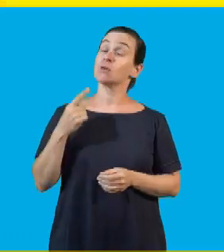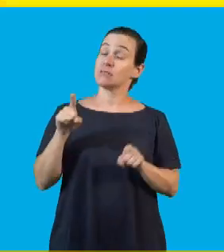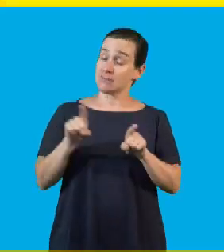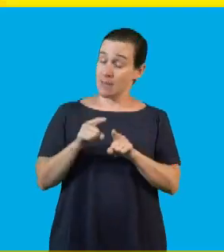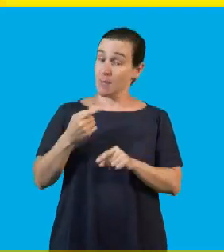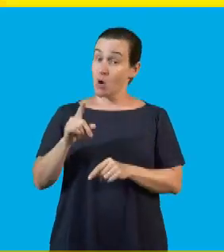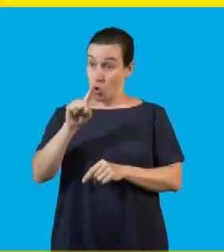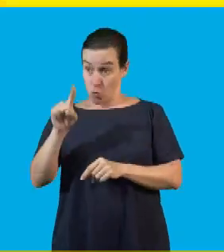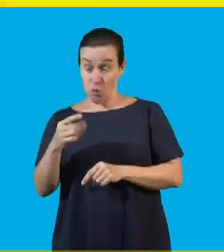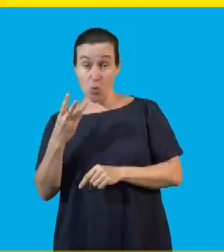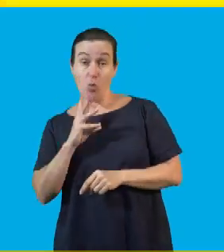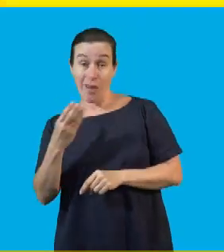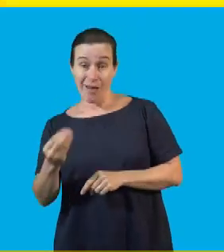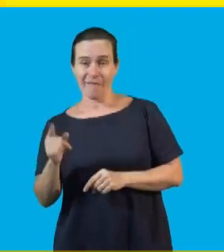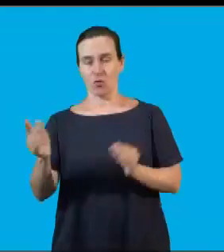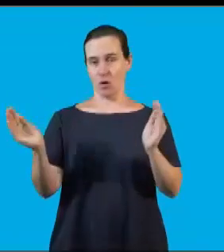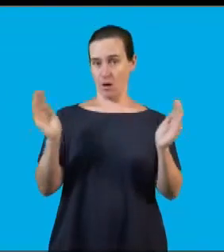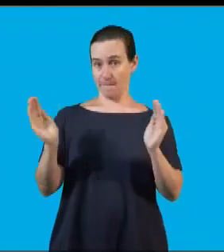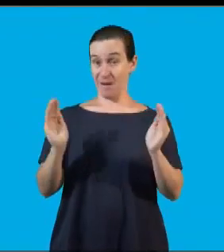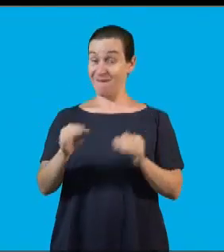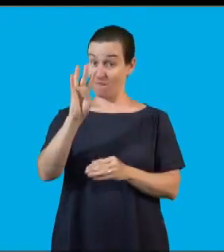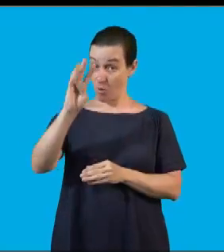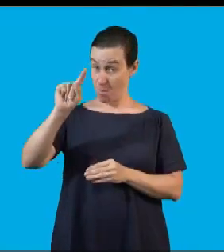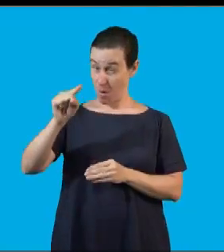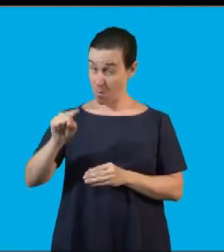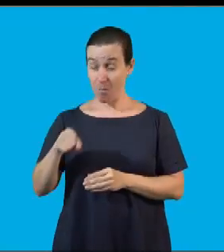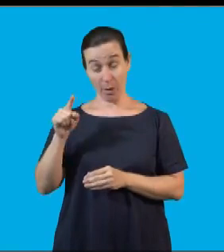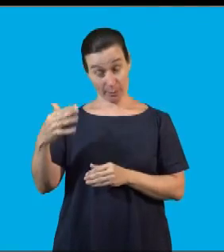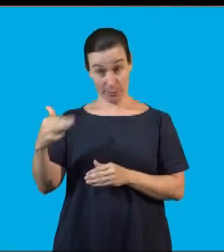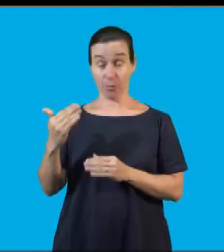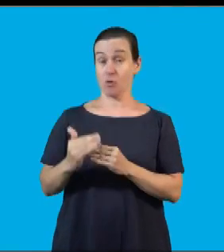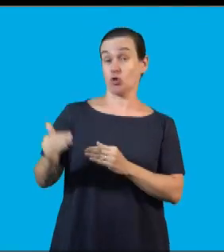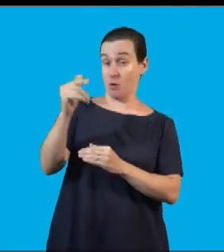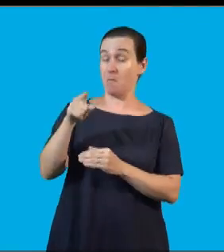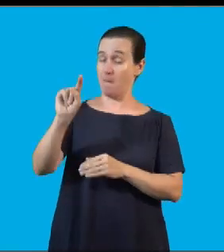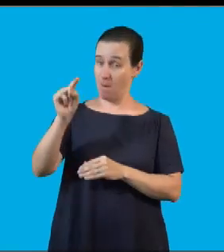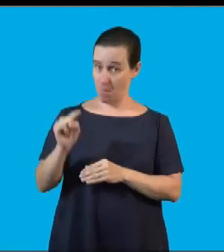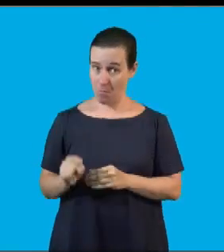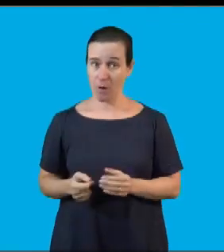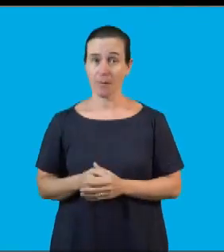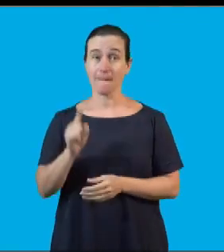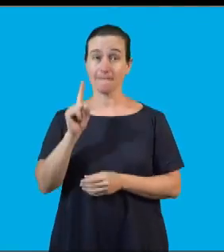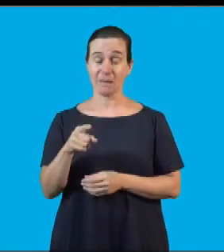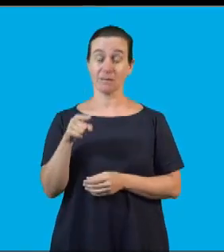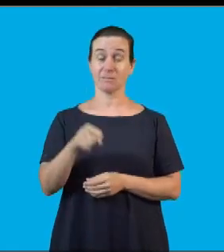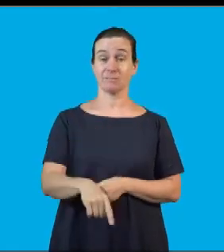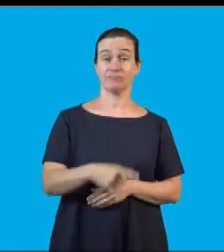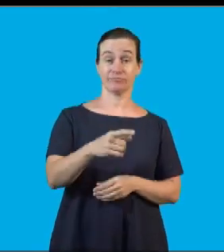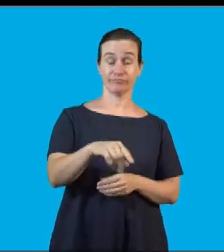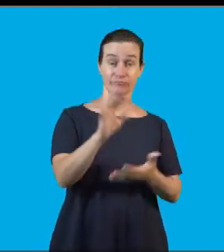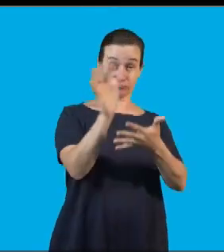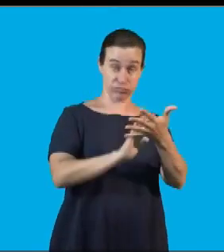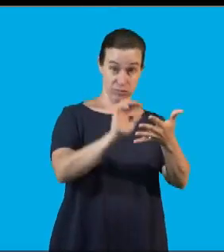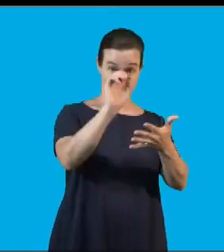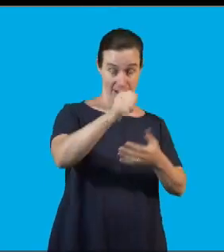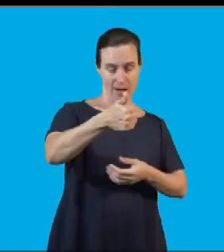is a comparative question, and it's for 4 marks. It has the most marks in this question. Here you have to refer to text